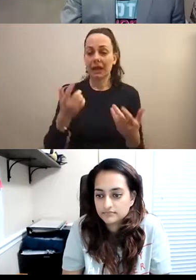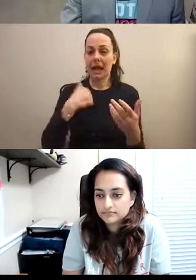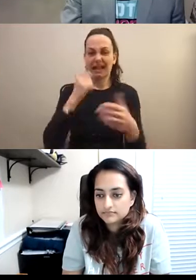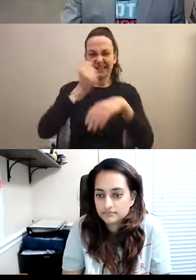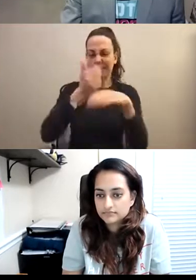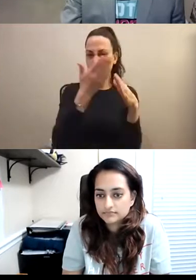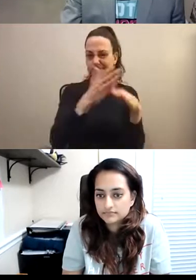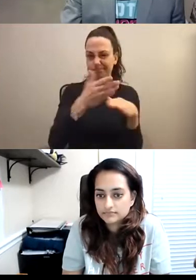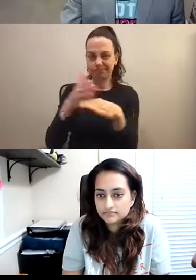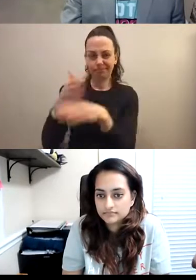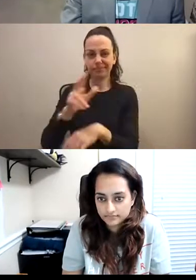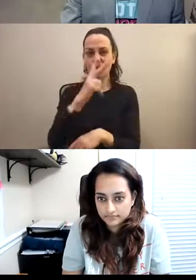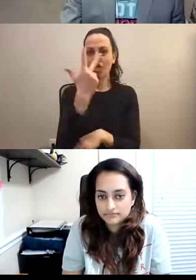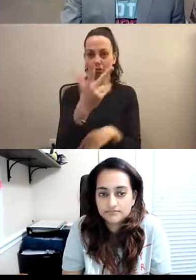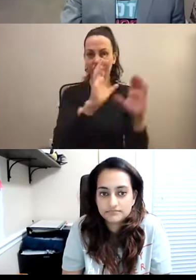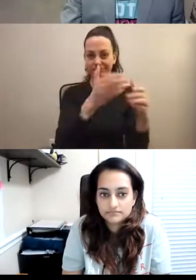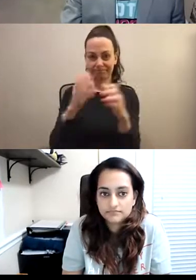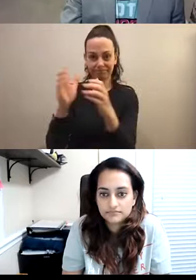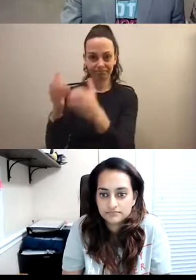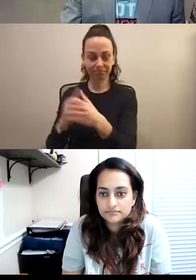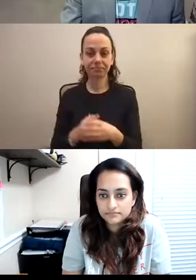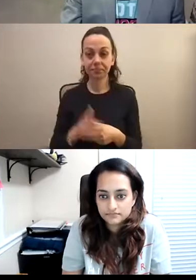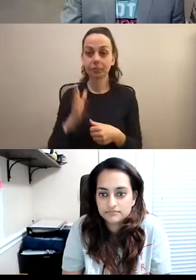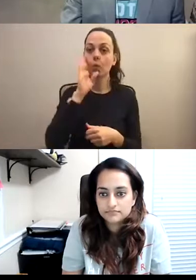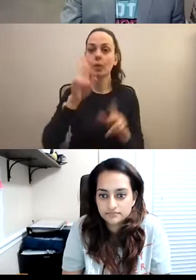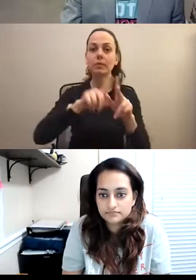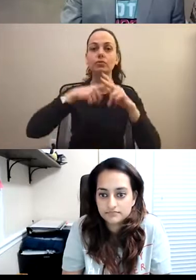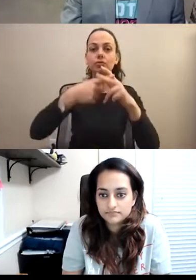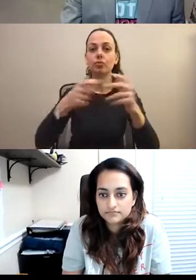like 3 categories. So we're gonna start with